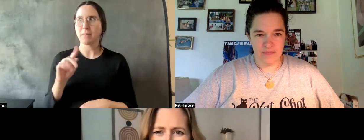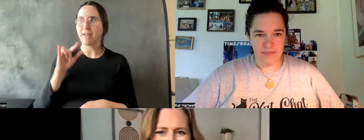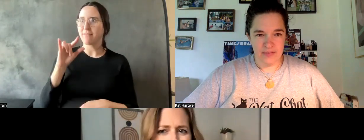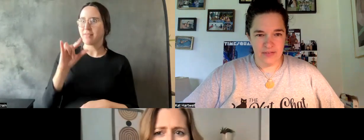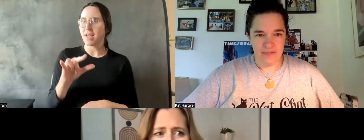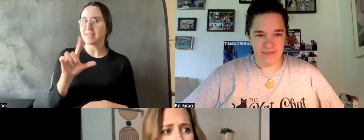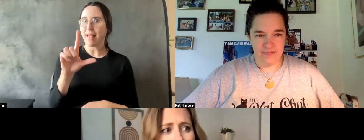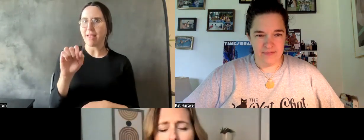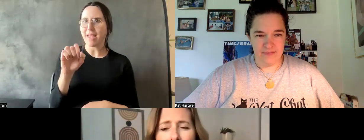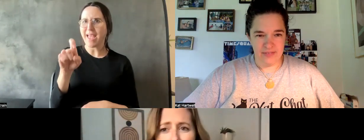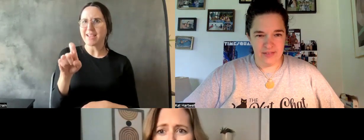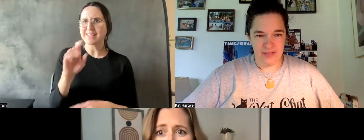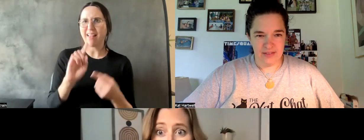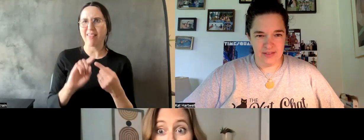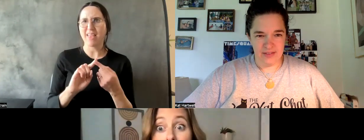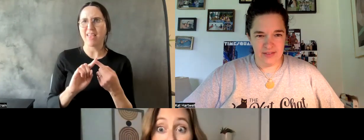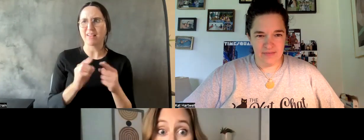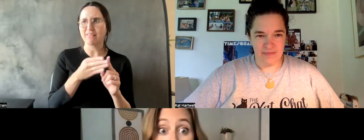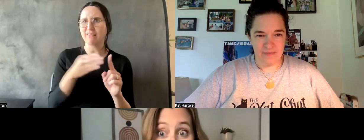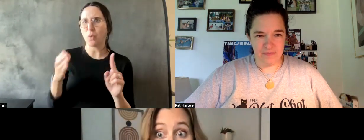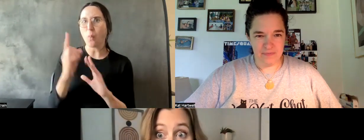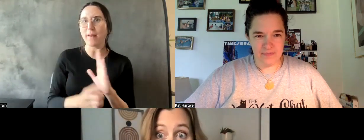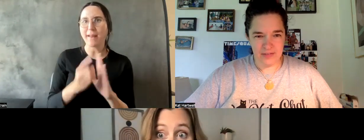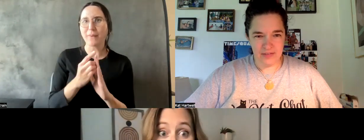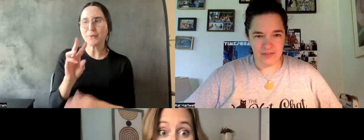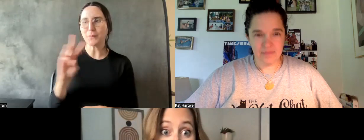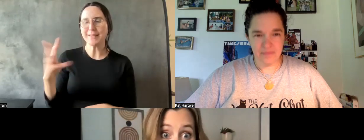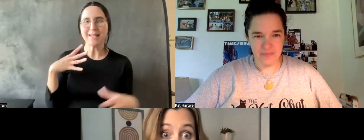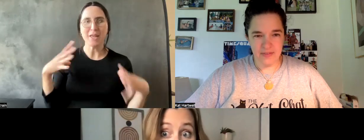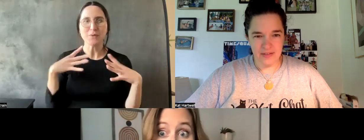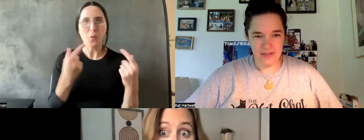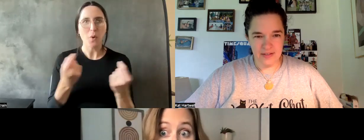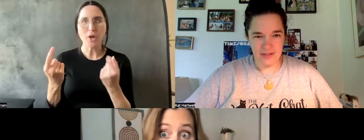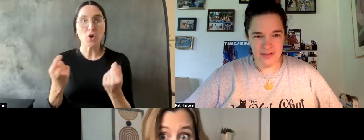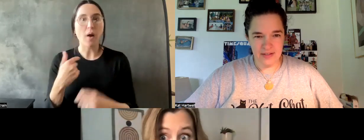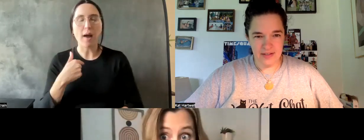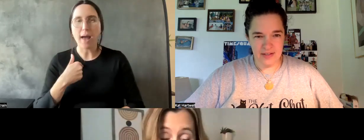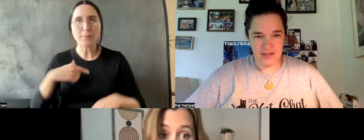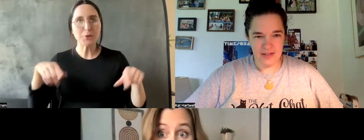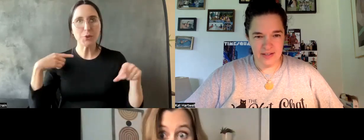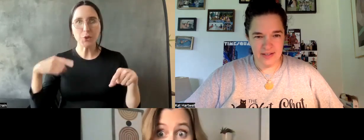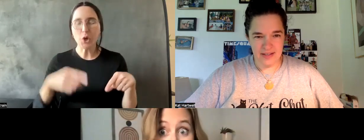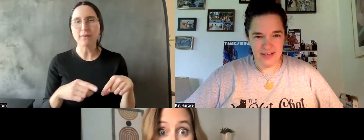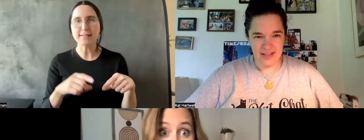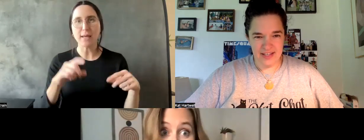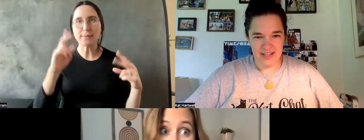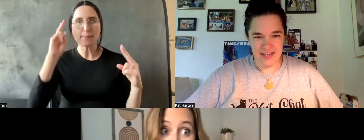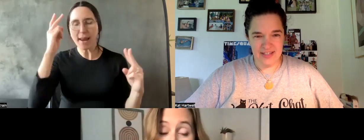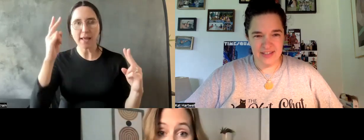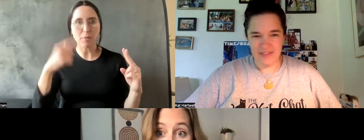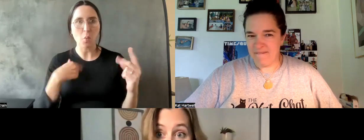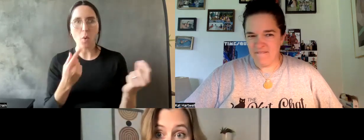from West Hollywood. Like, this is crazy. And I started panicking. Like, I was panicking, like, I don't think I can do this. Like